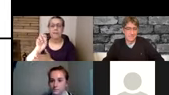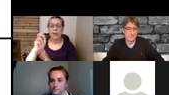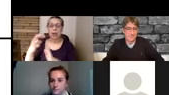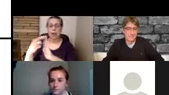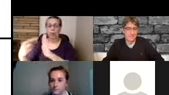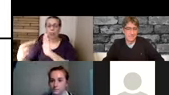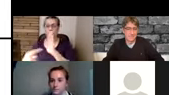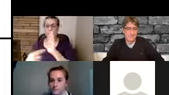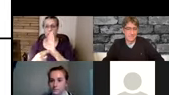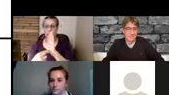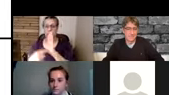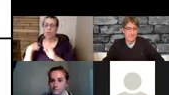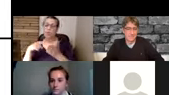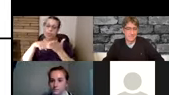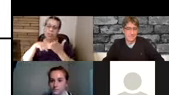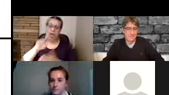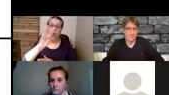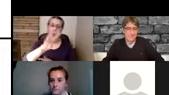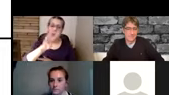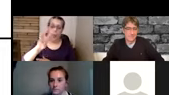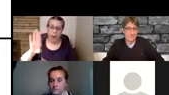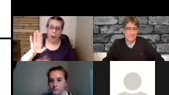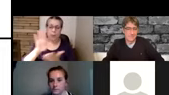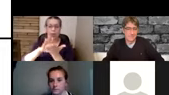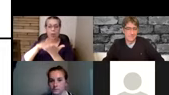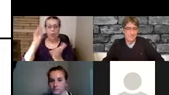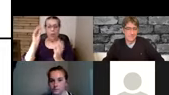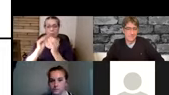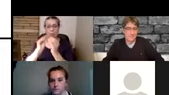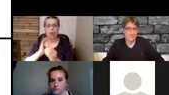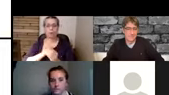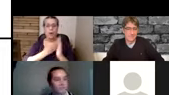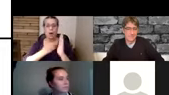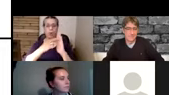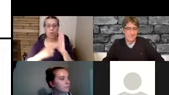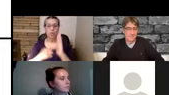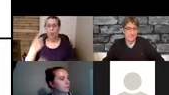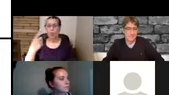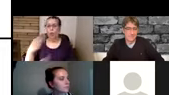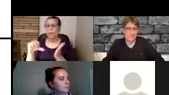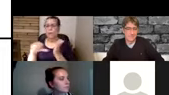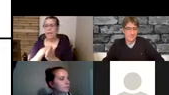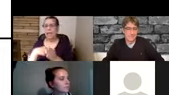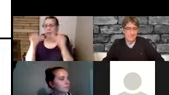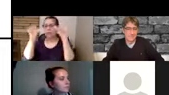also go to our website and learn more about the fair rules. There is a one-pager about that